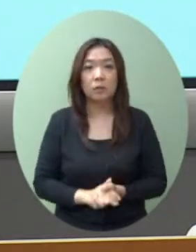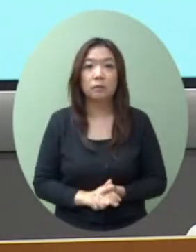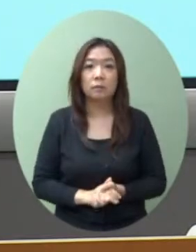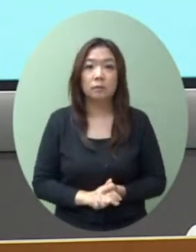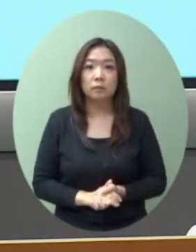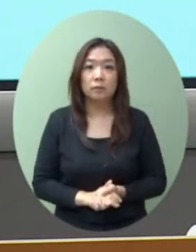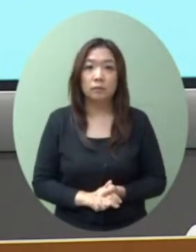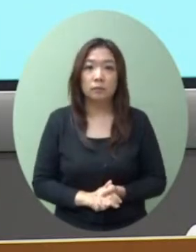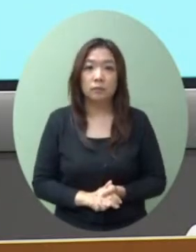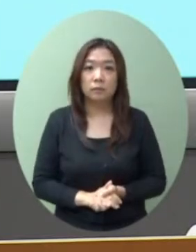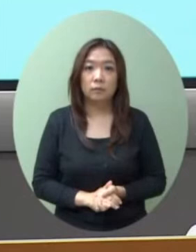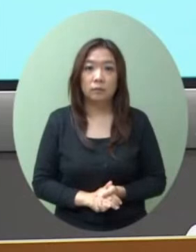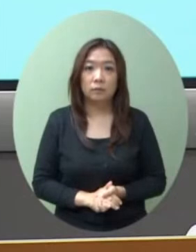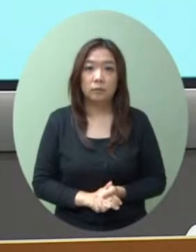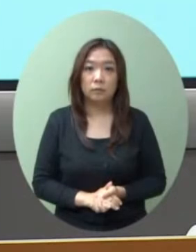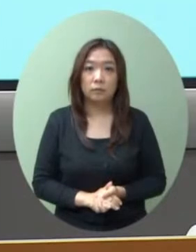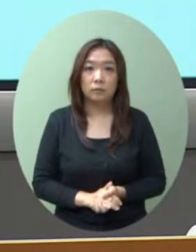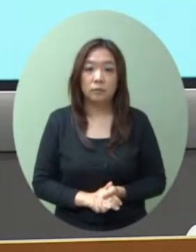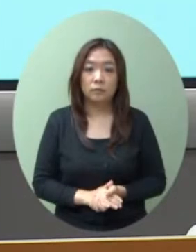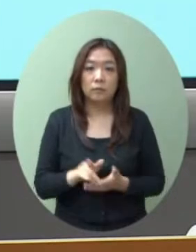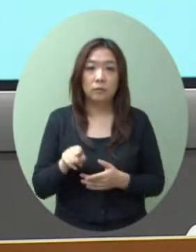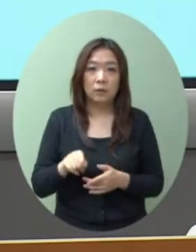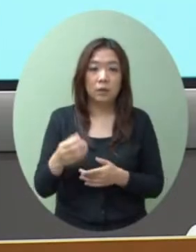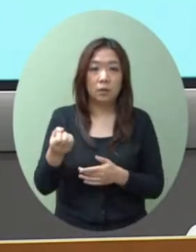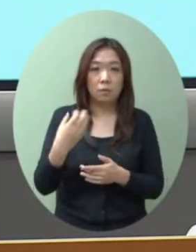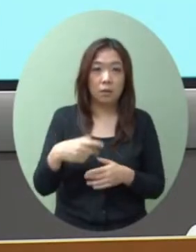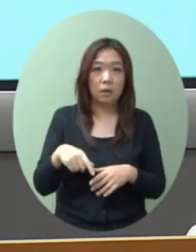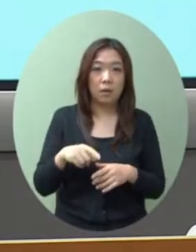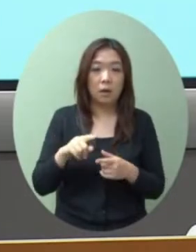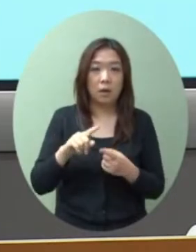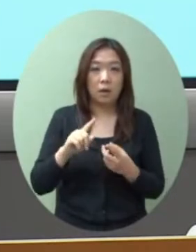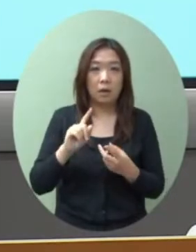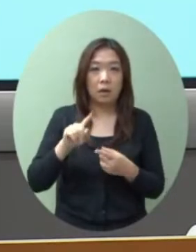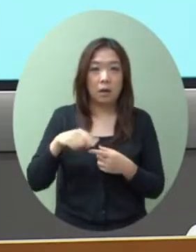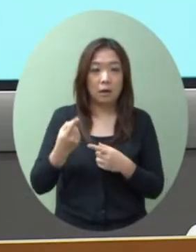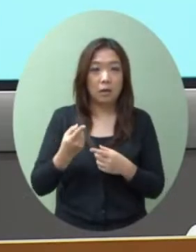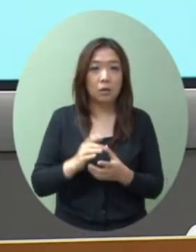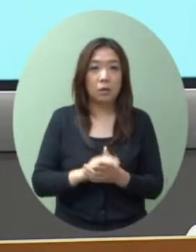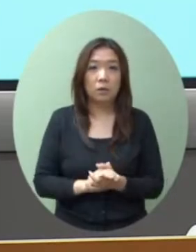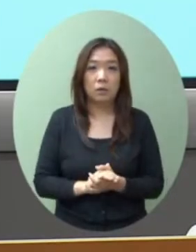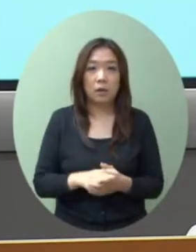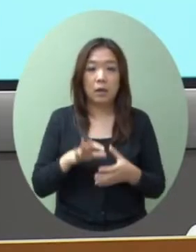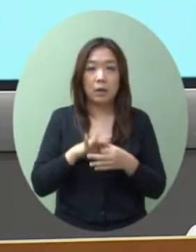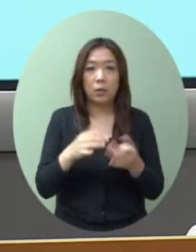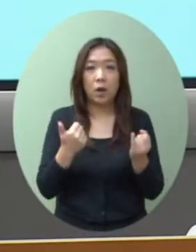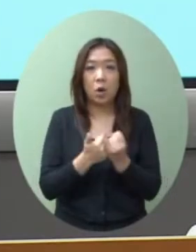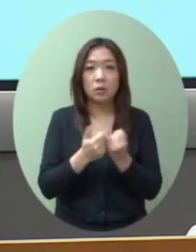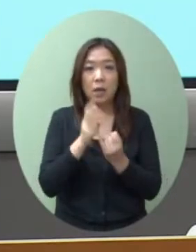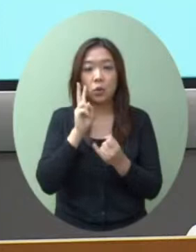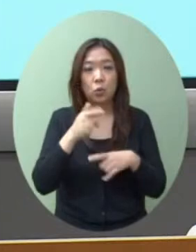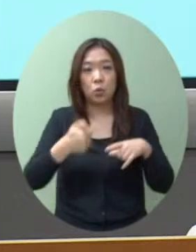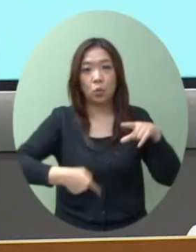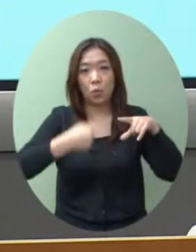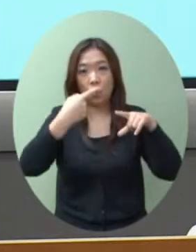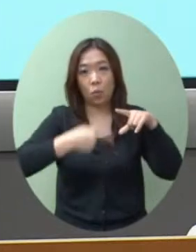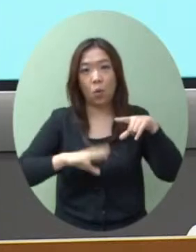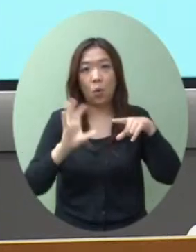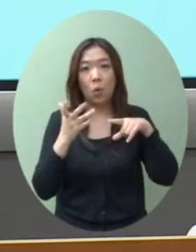And your question about students having a yellow code going into